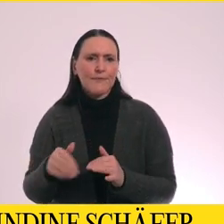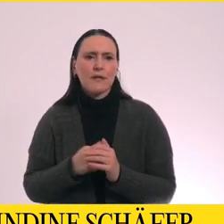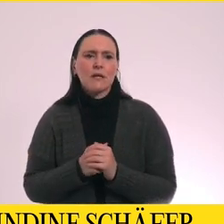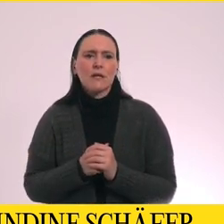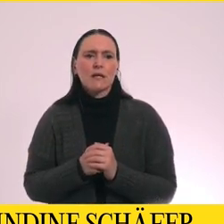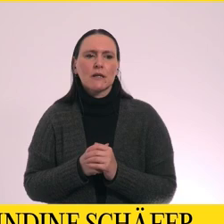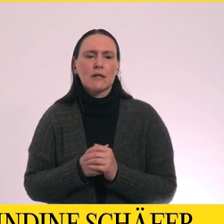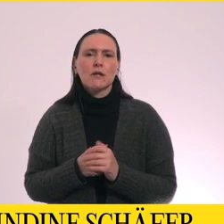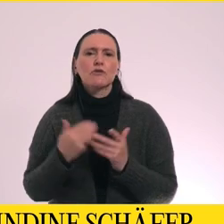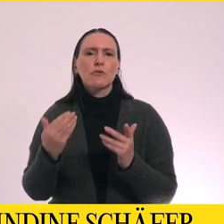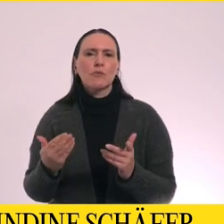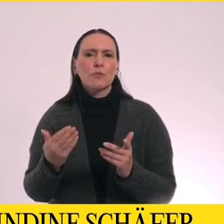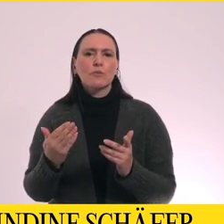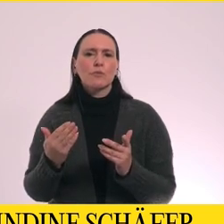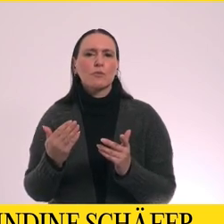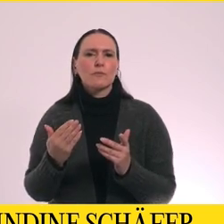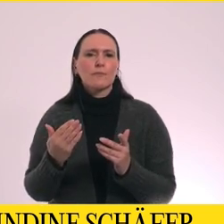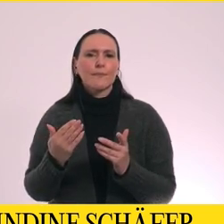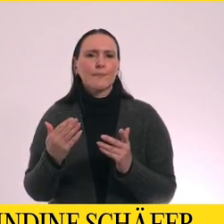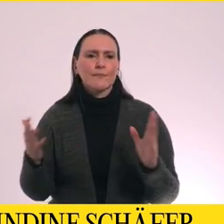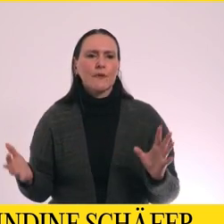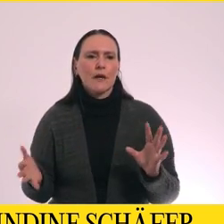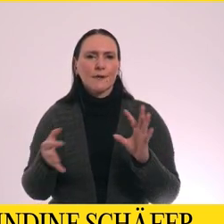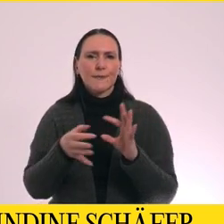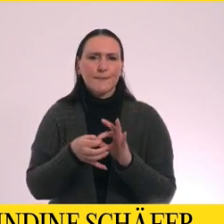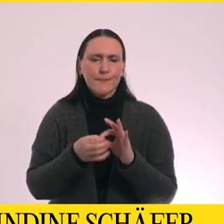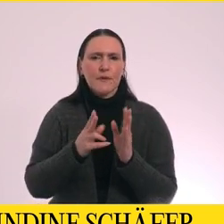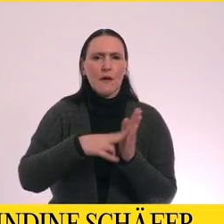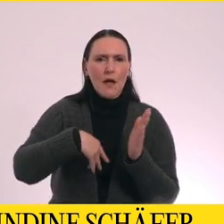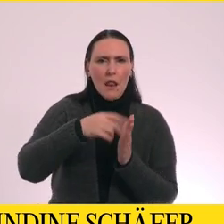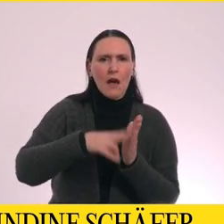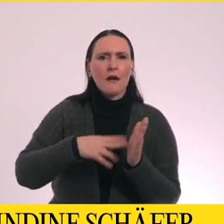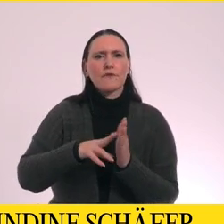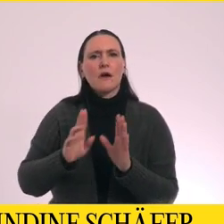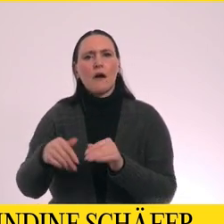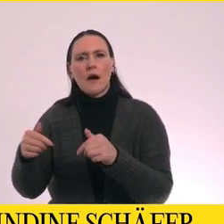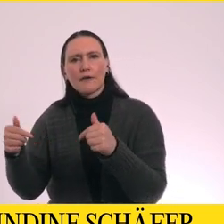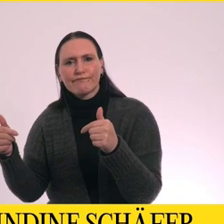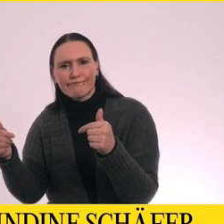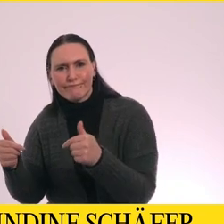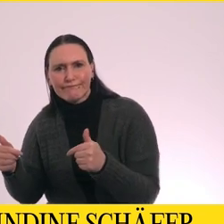way to combine art, life and care in work. And